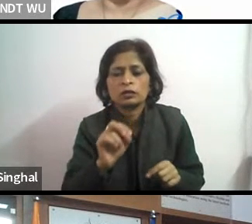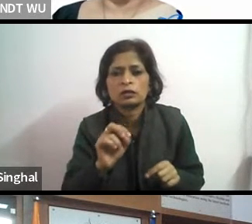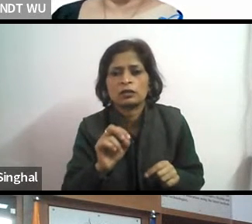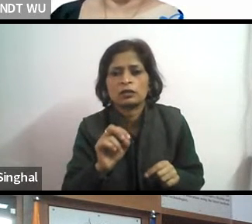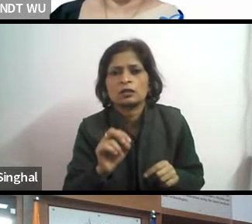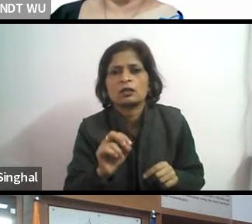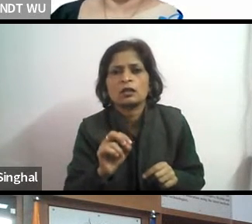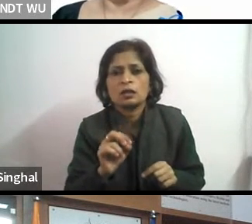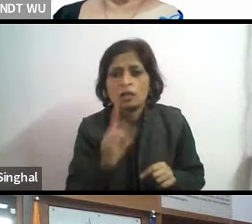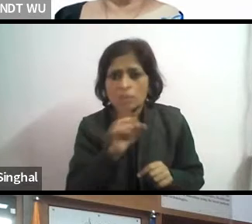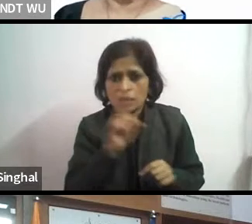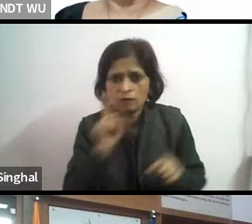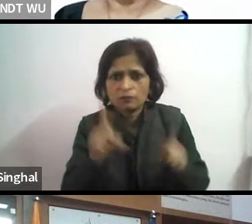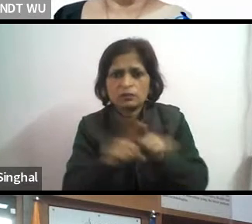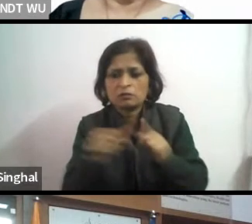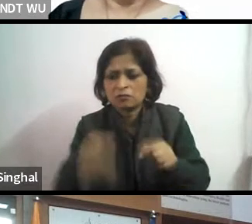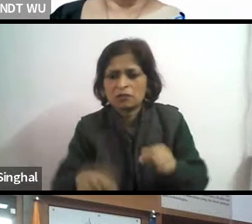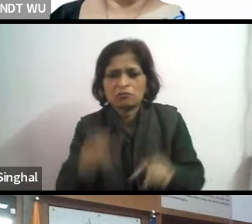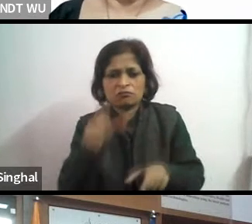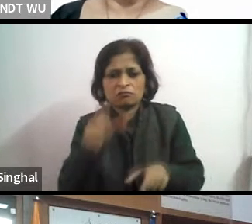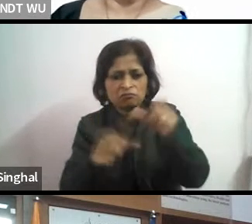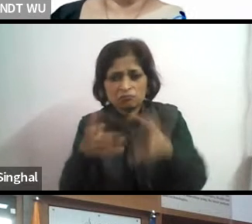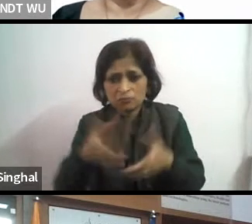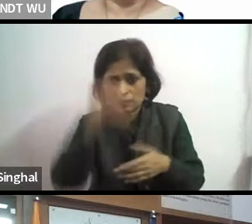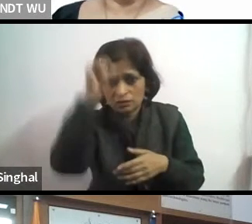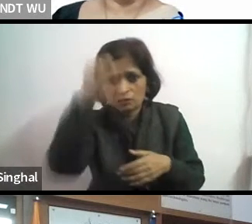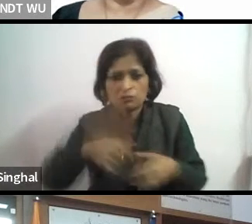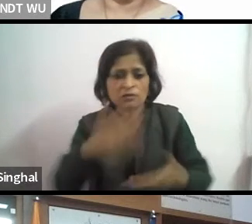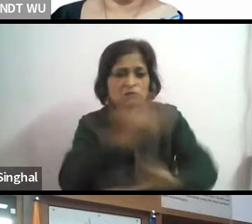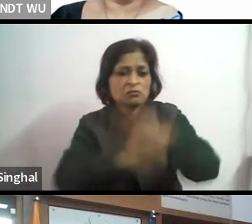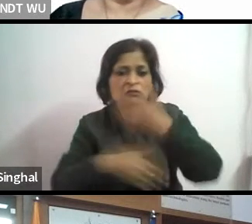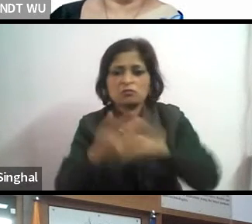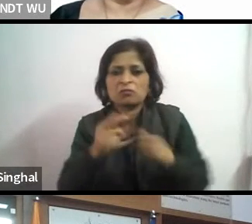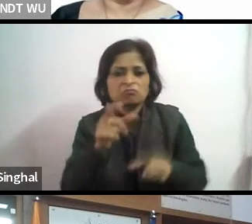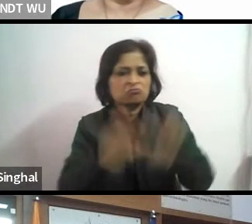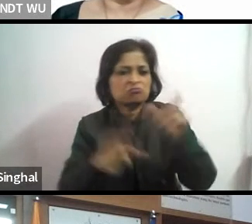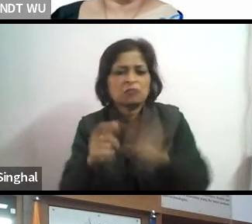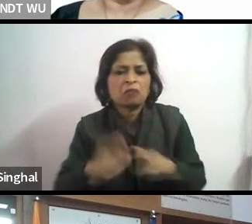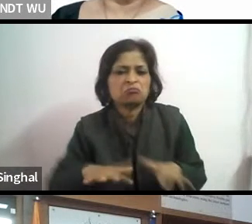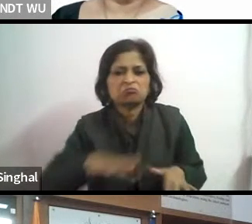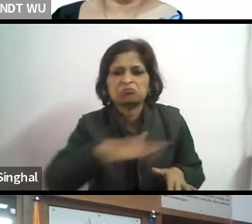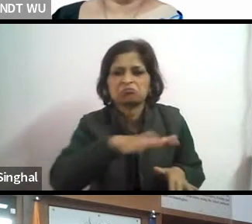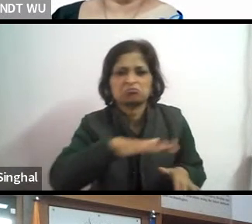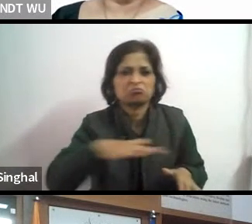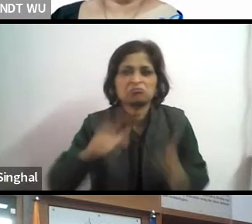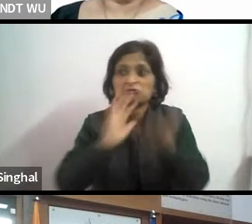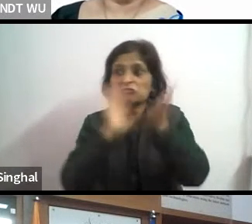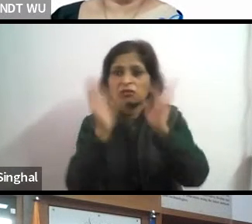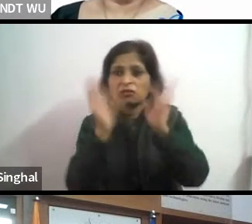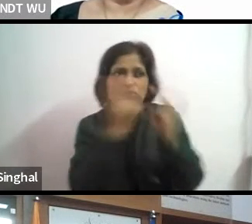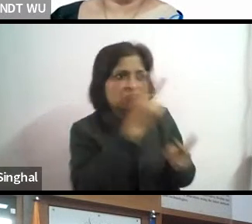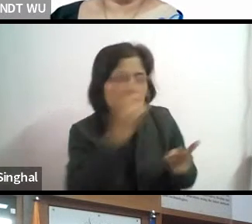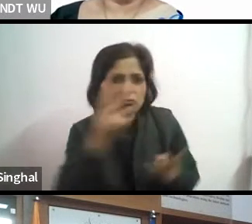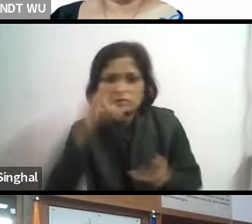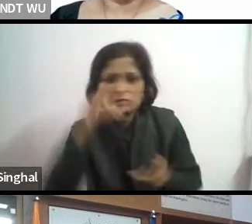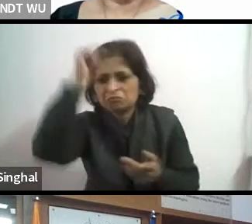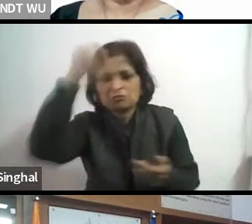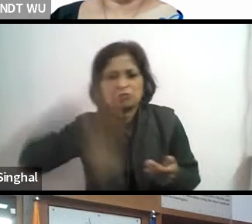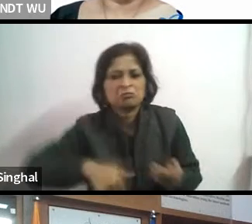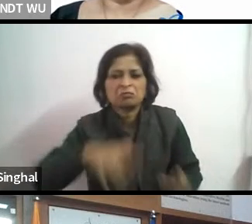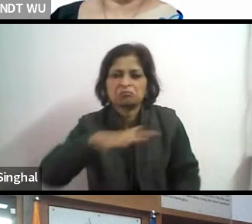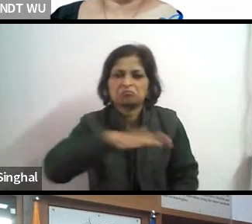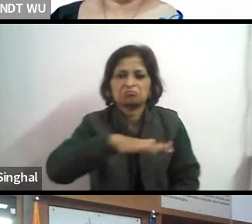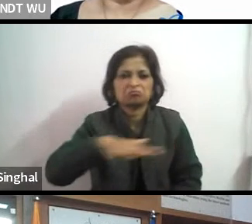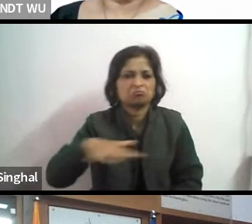with disabilities in India is one of the worst across the whole globe. Now, why and how such things are